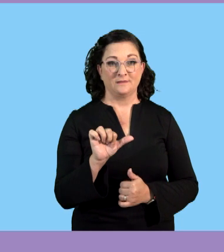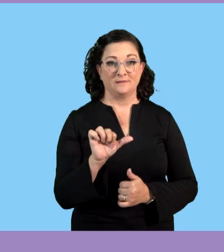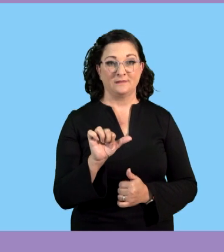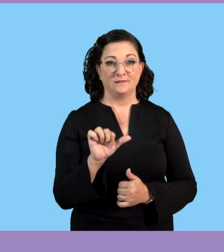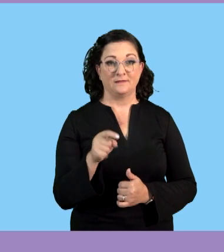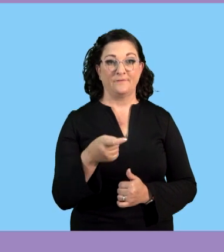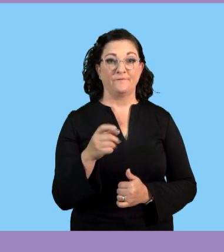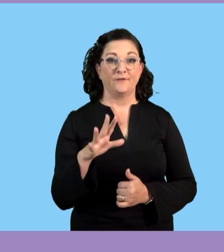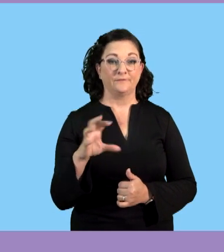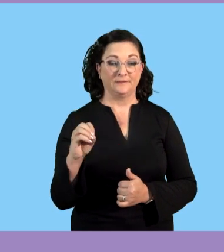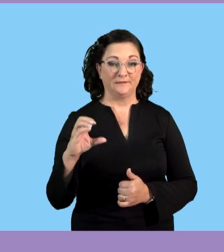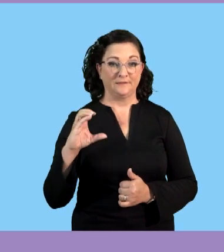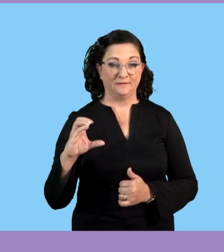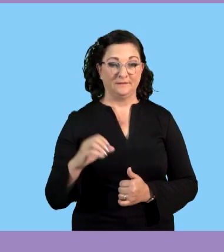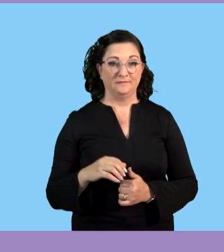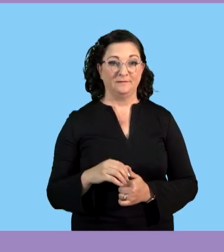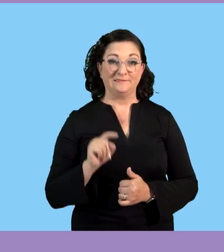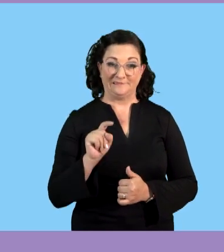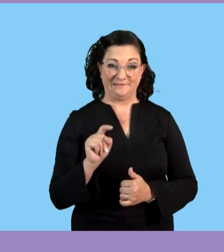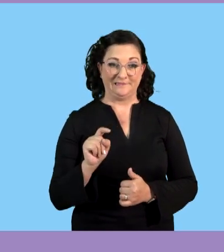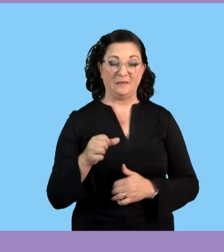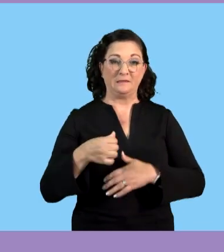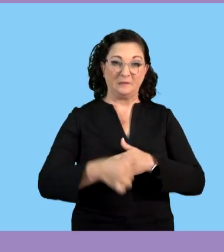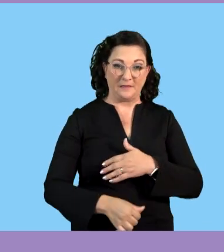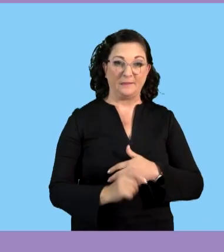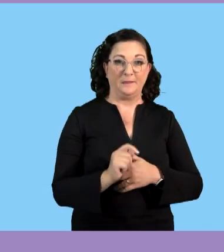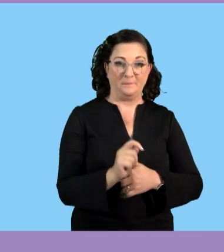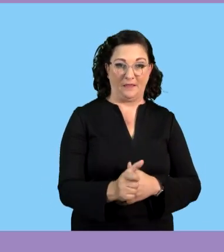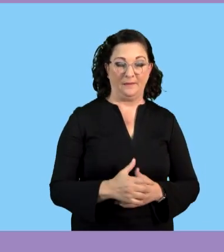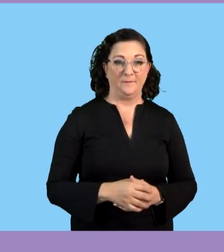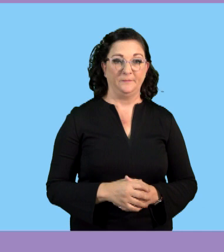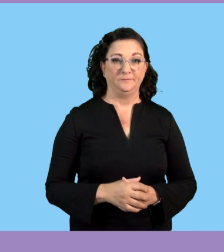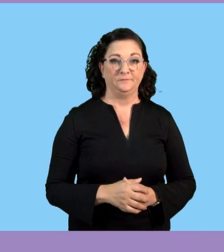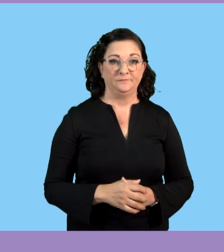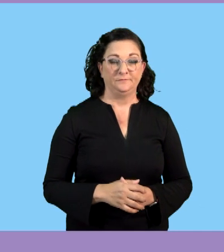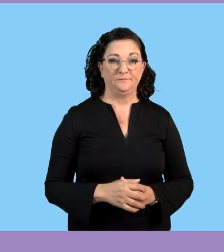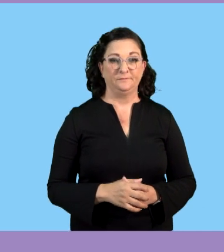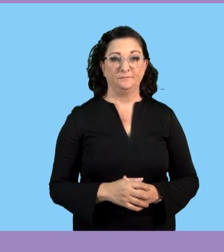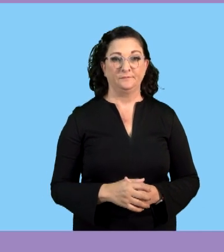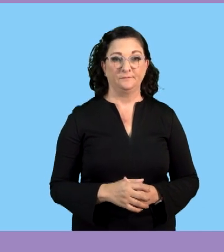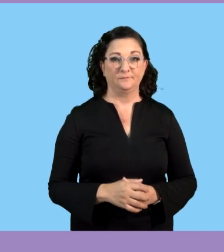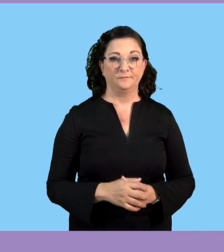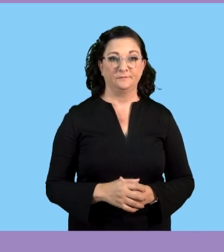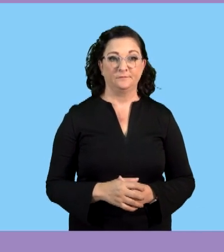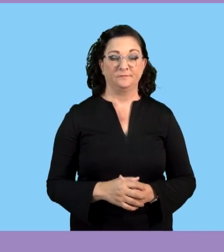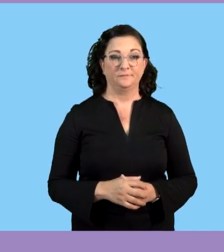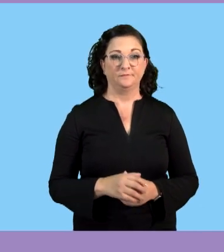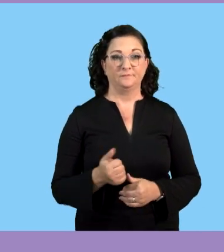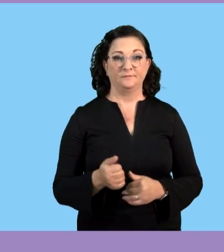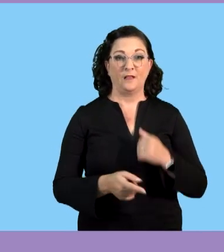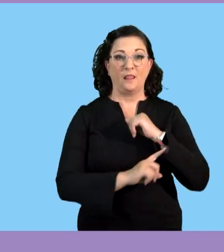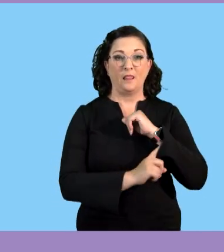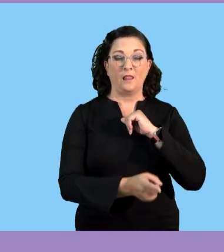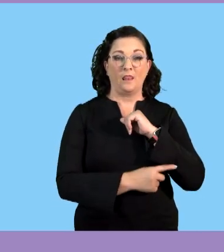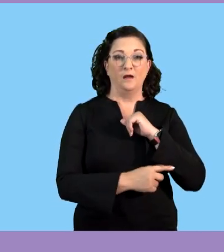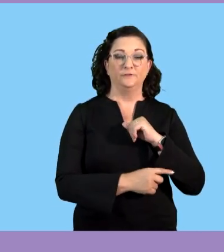1,436 rands 50 cents. That's Sipo's monthly installment. Then let's move to the